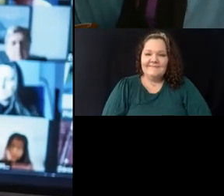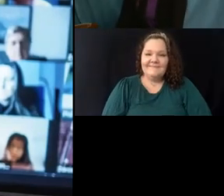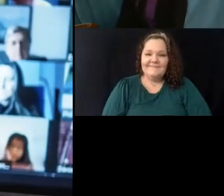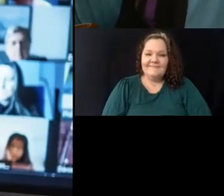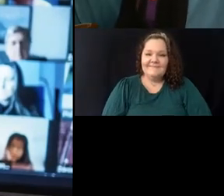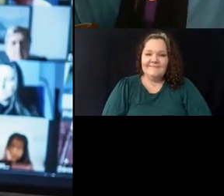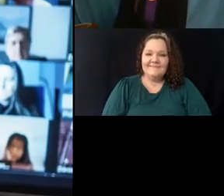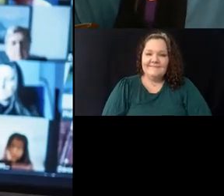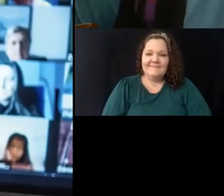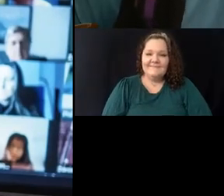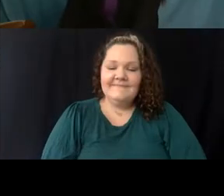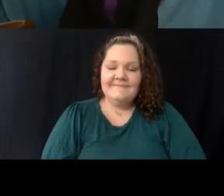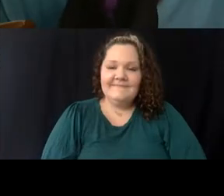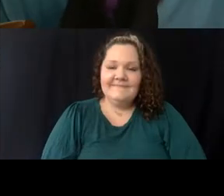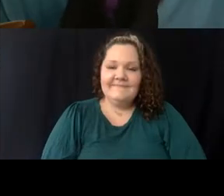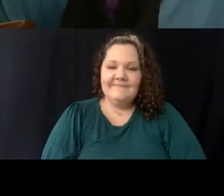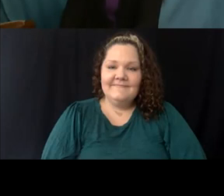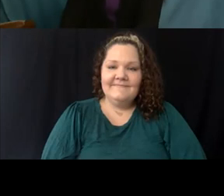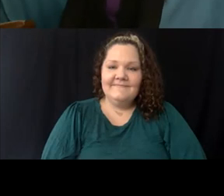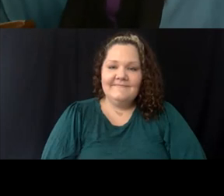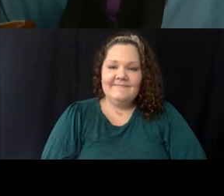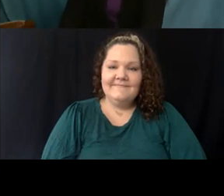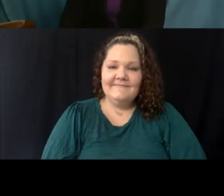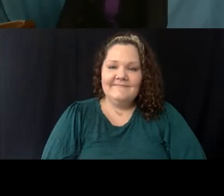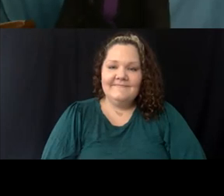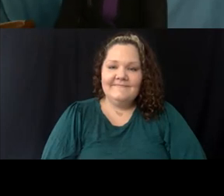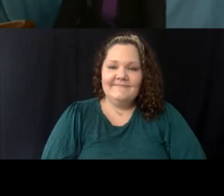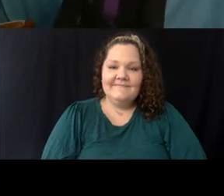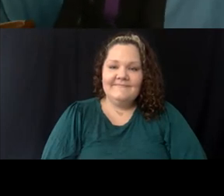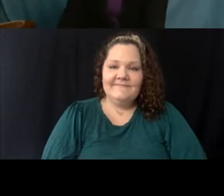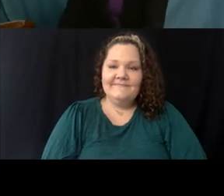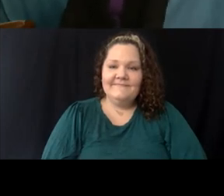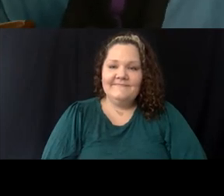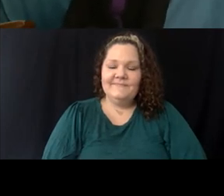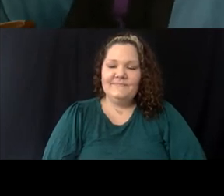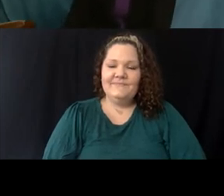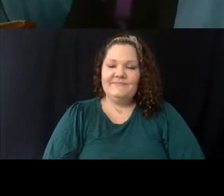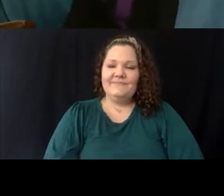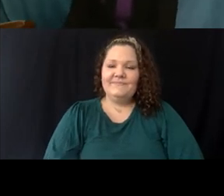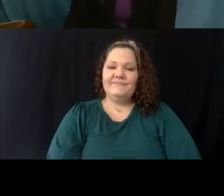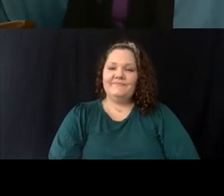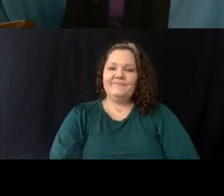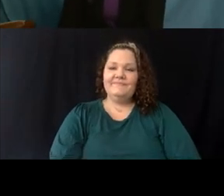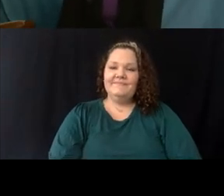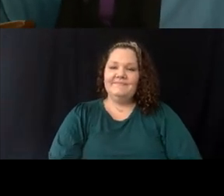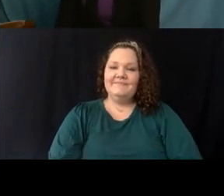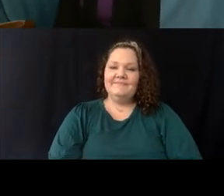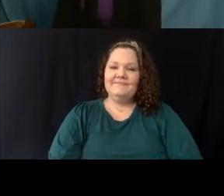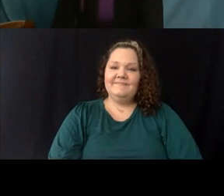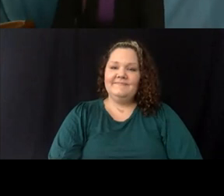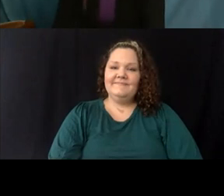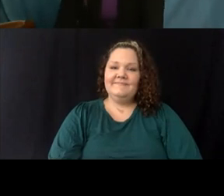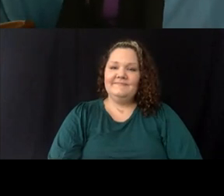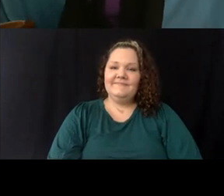the voice from the interpreter, and also we have me signing. So if we had a deaf person in the room, they would also be able to access the lecture through their first